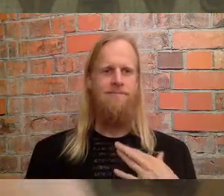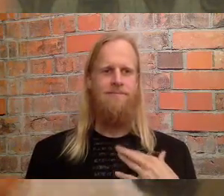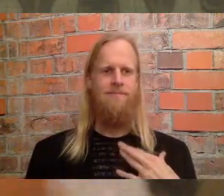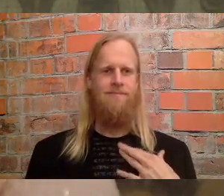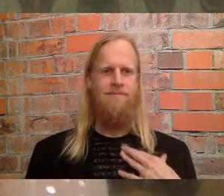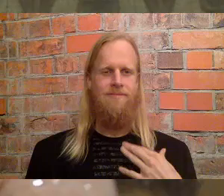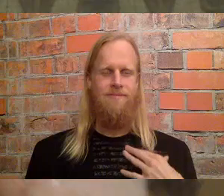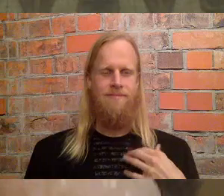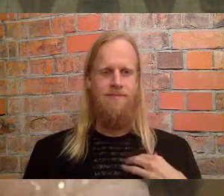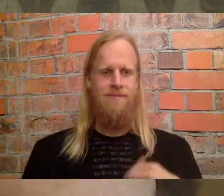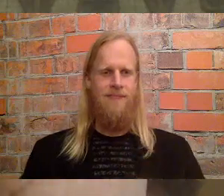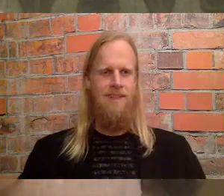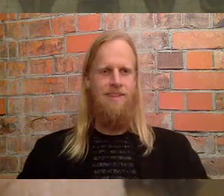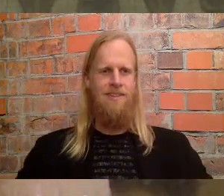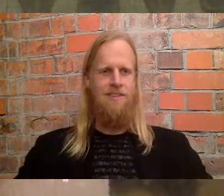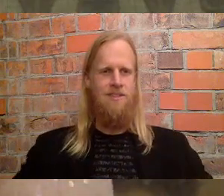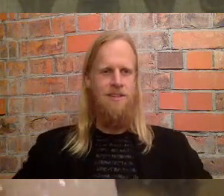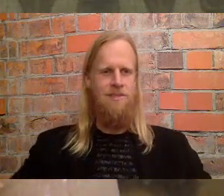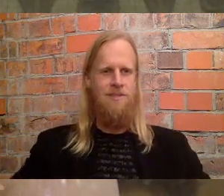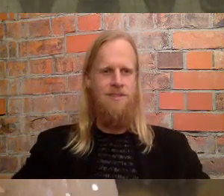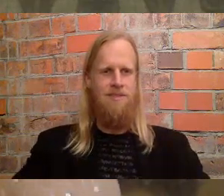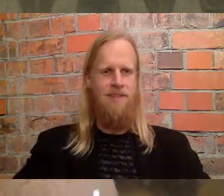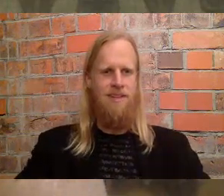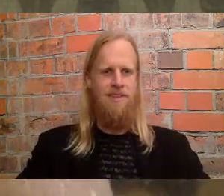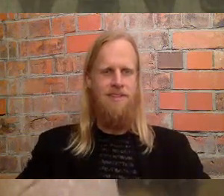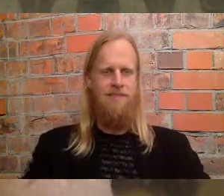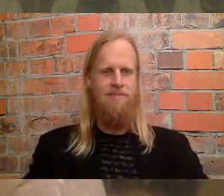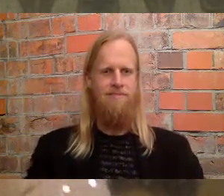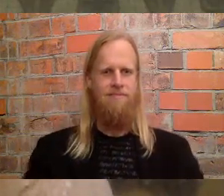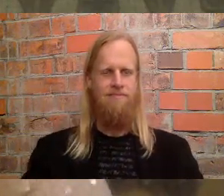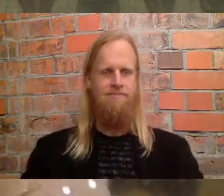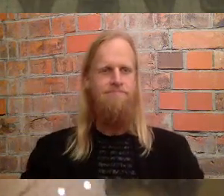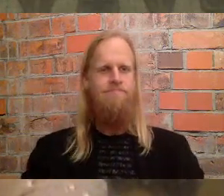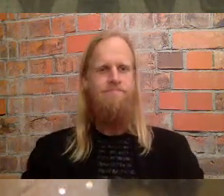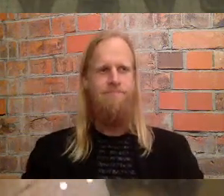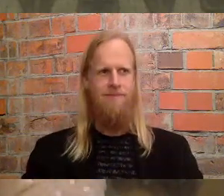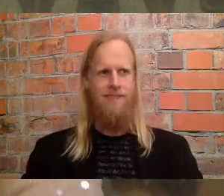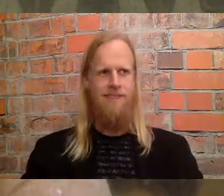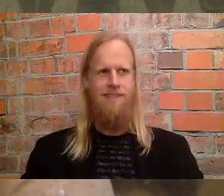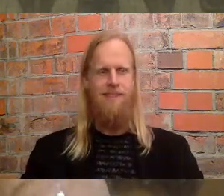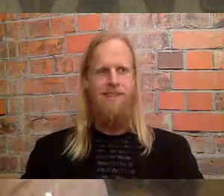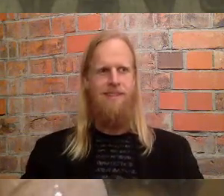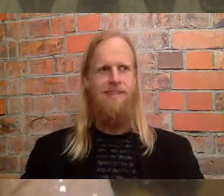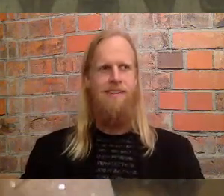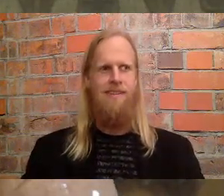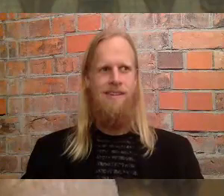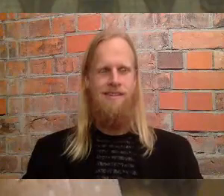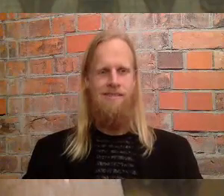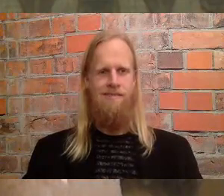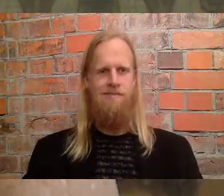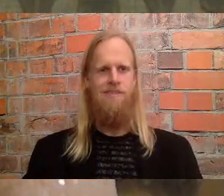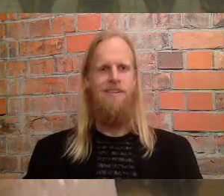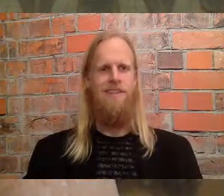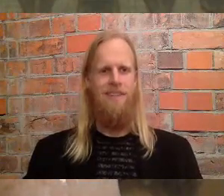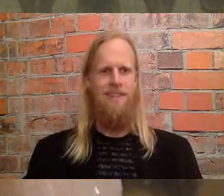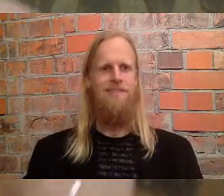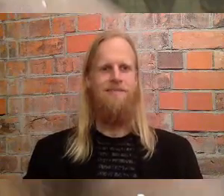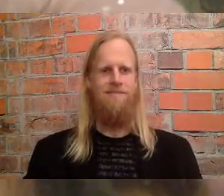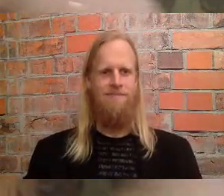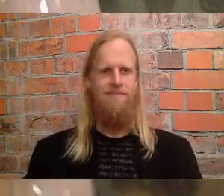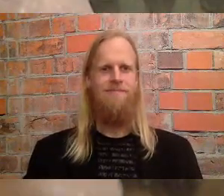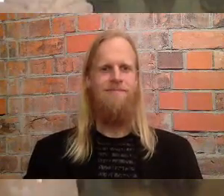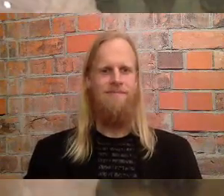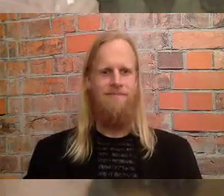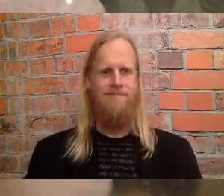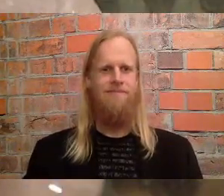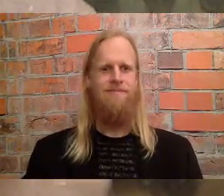Tap the front of the ribs. If we do try, we are much more likely to succeed. Tapping